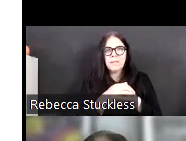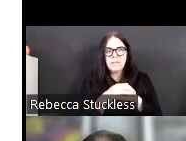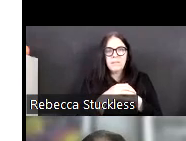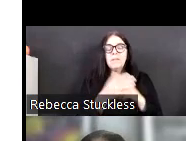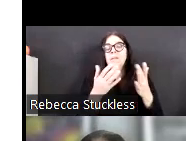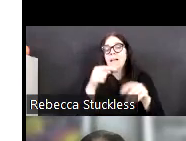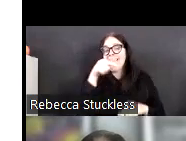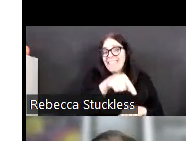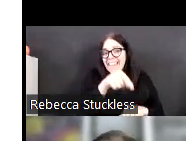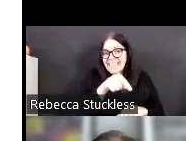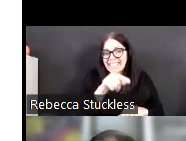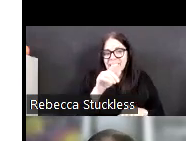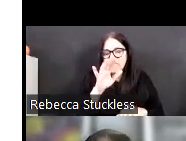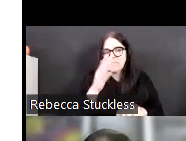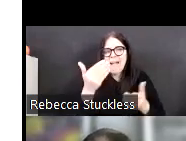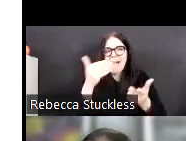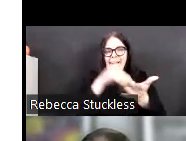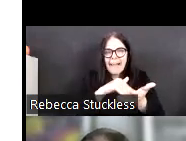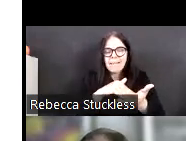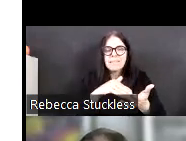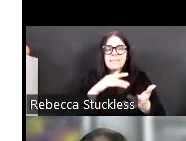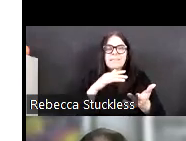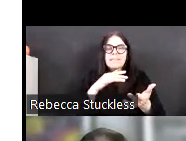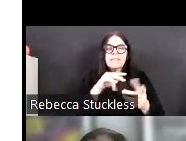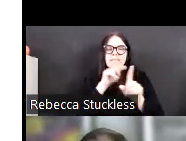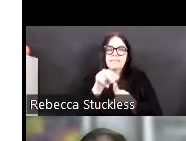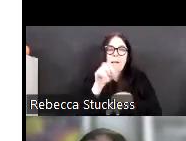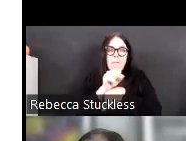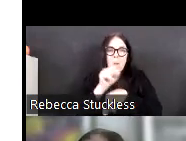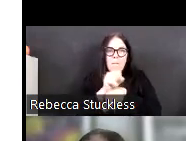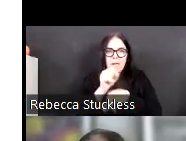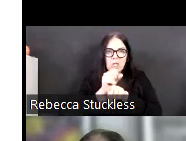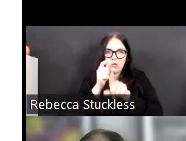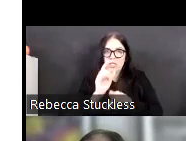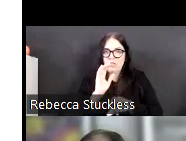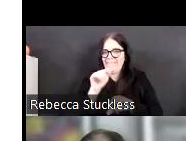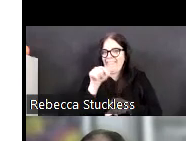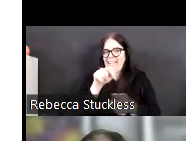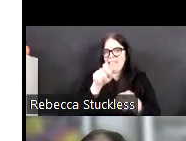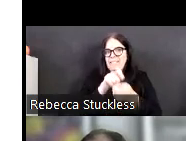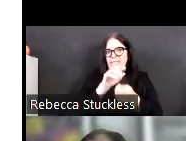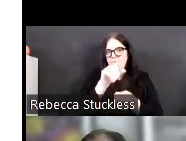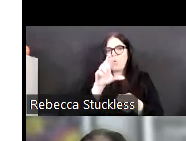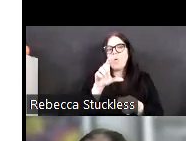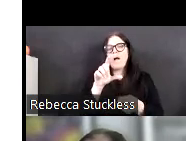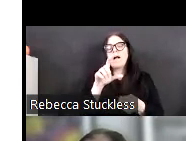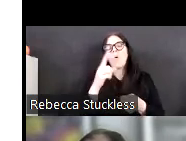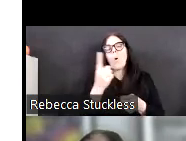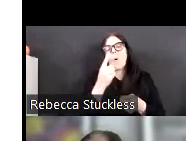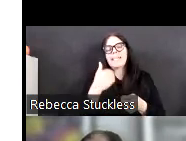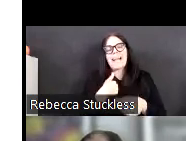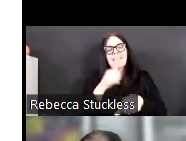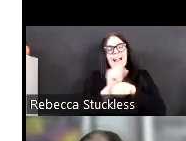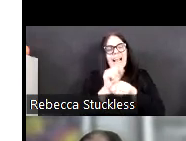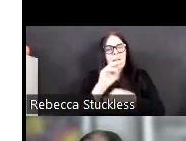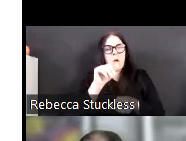So this is, again, it's just a nod in the direction of the employment focus of this particular tool. We always include a labor market profile of